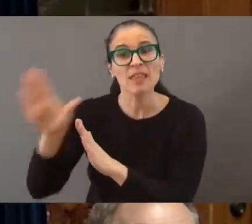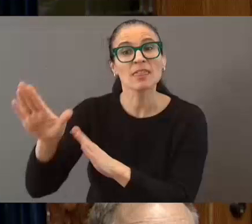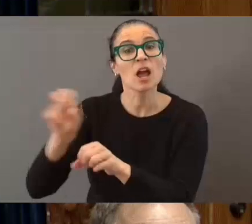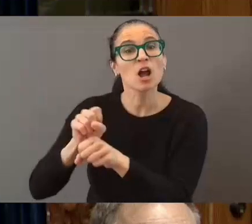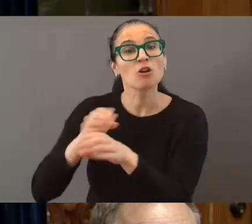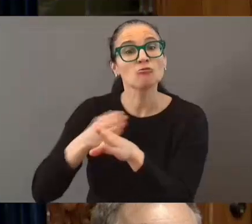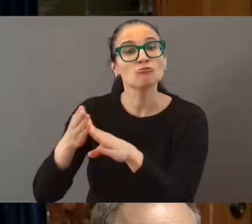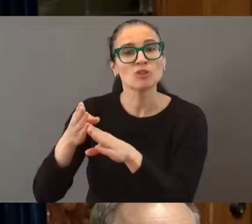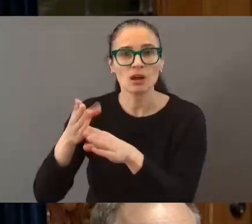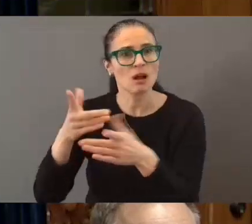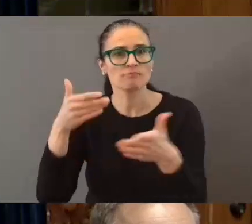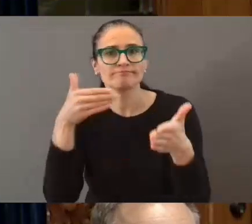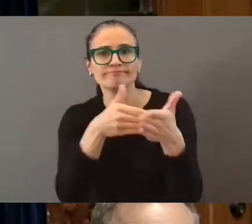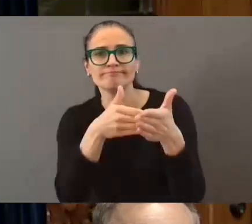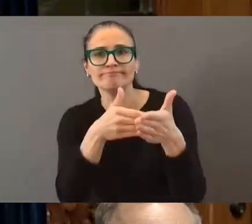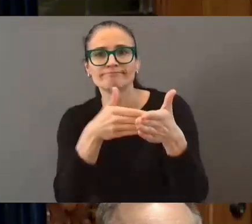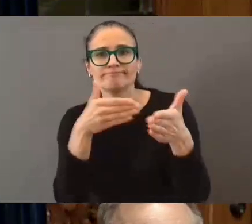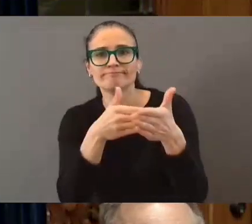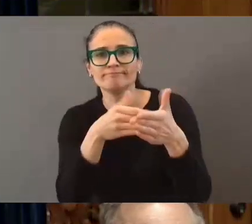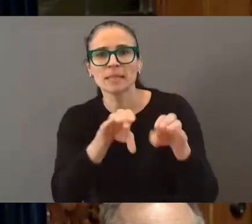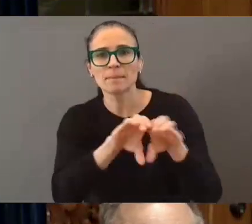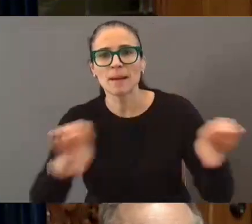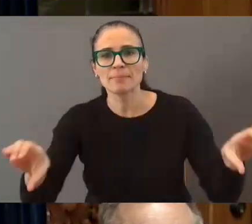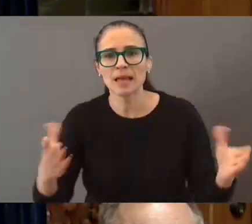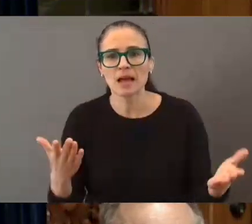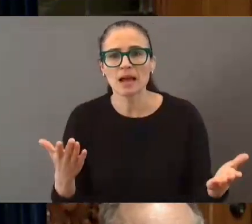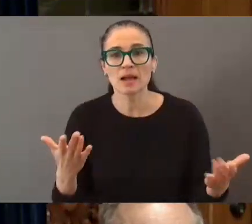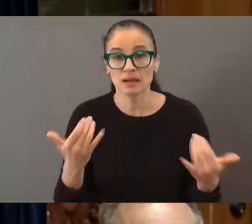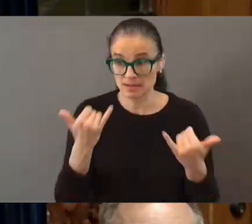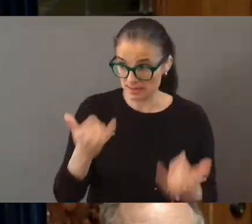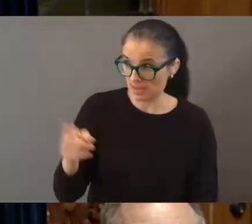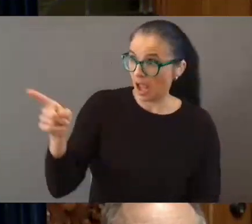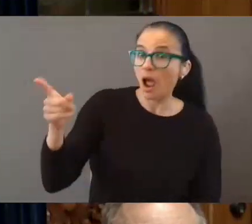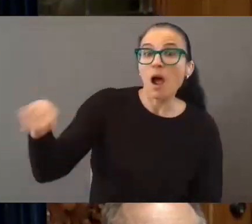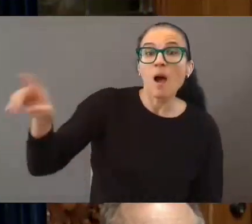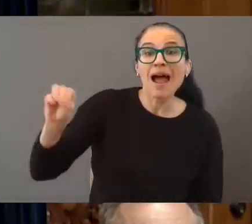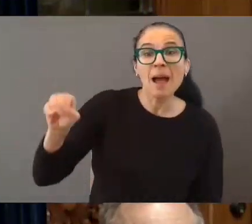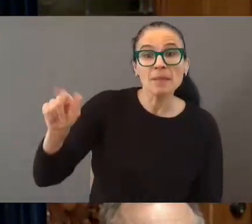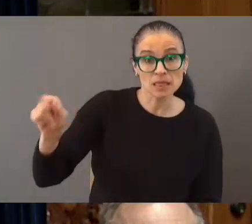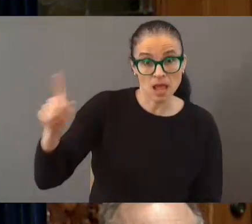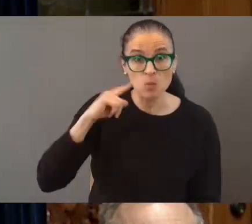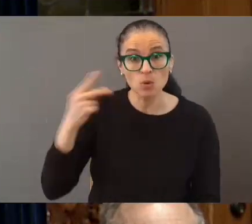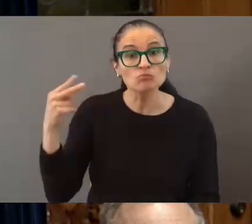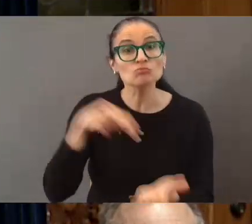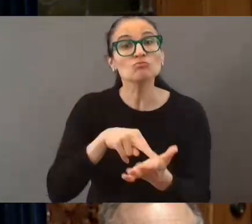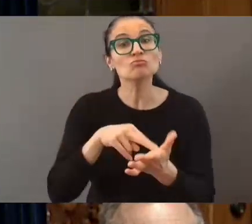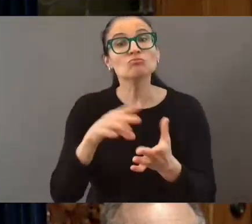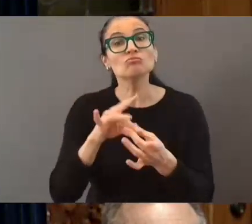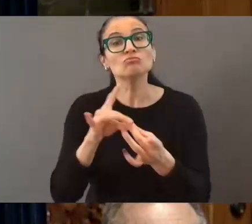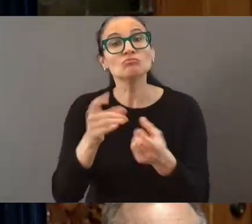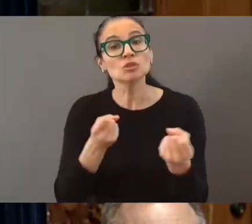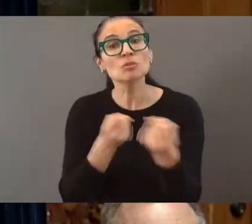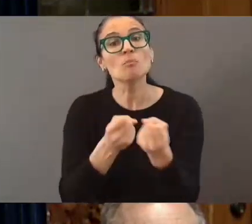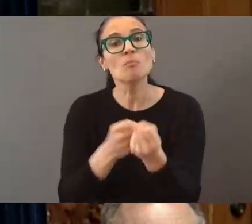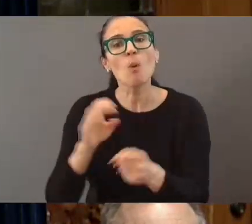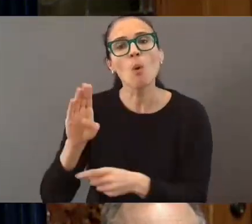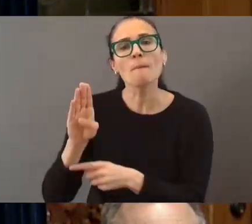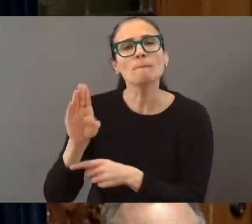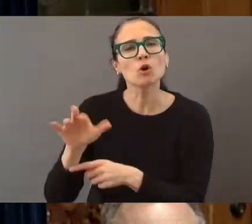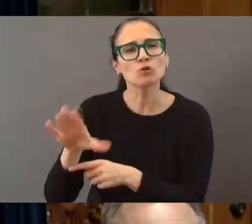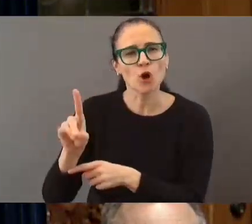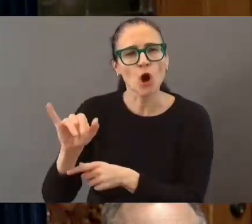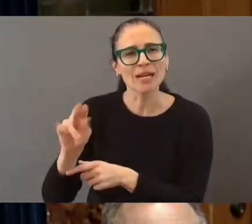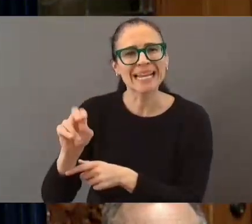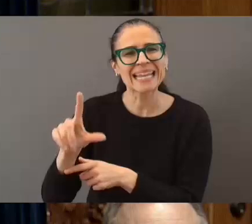and confirm their support for dredging Burrard Inlet for oil tankers, or will they all hide behind cabinet solidarity and hope the